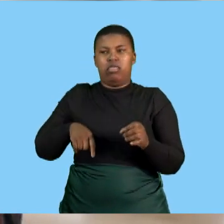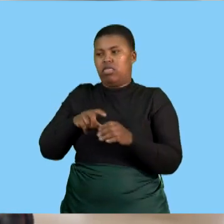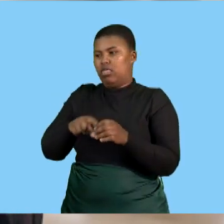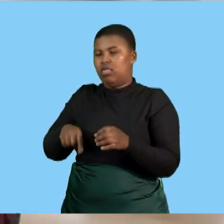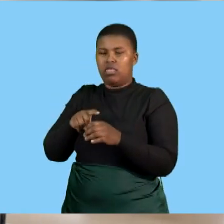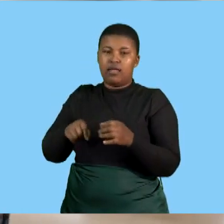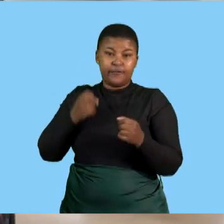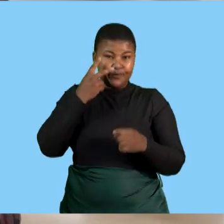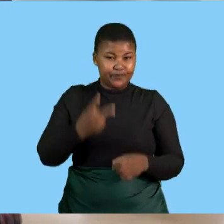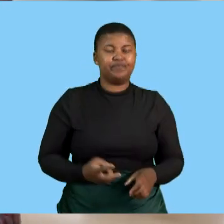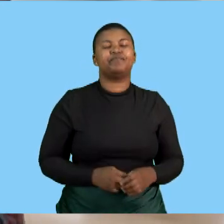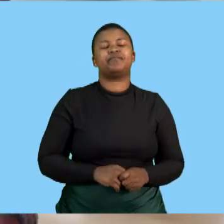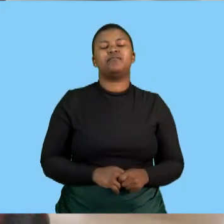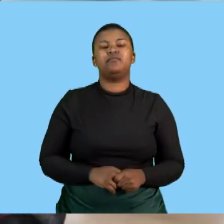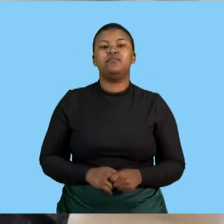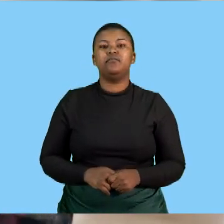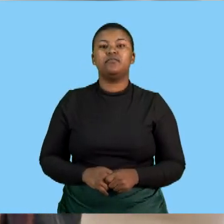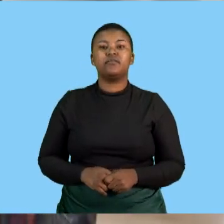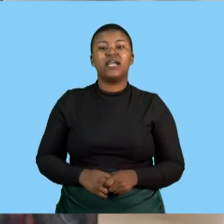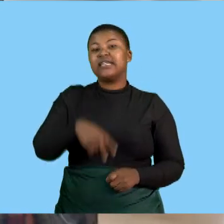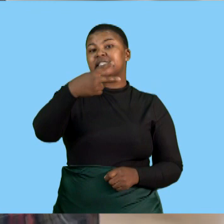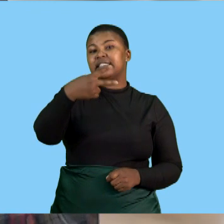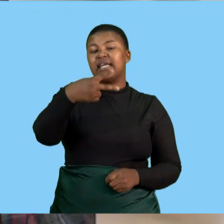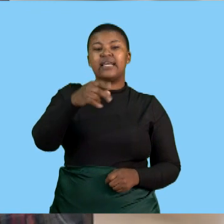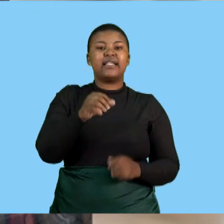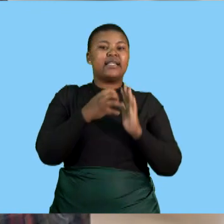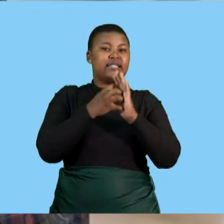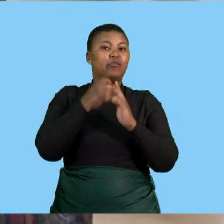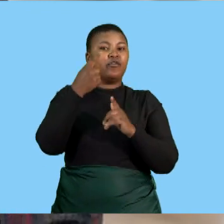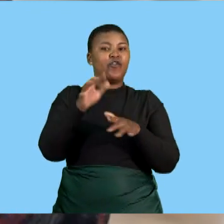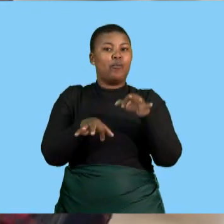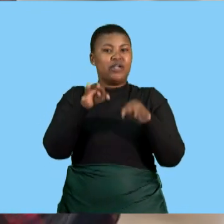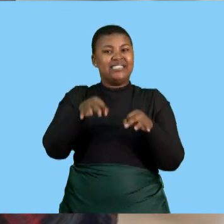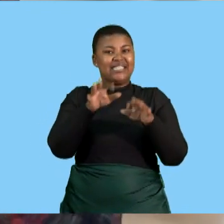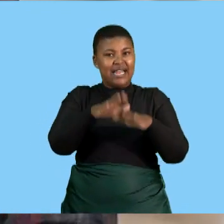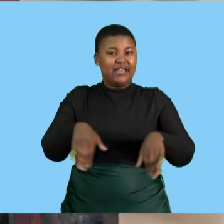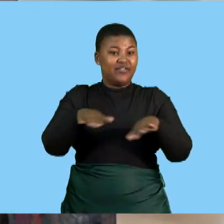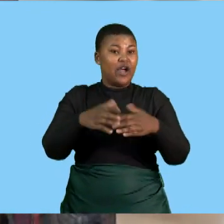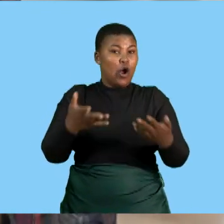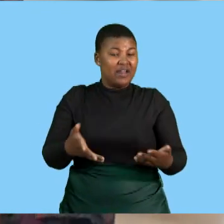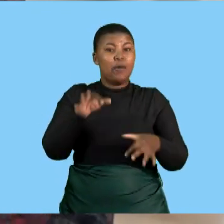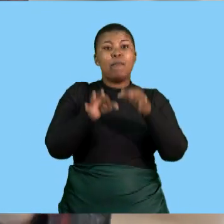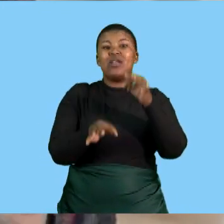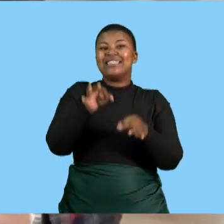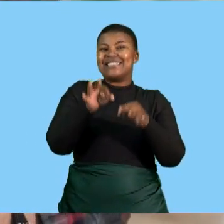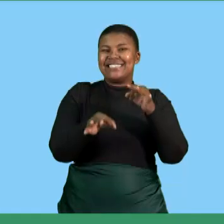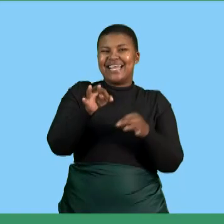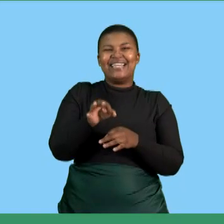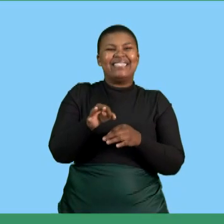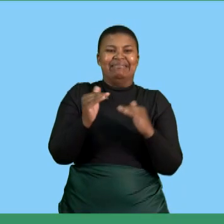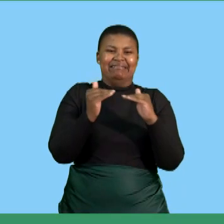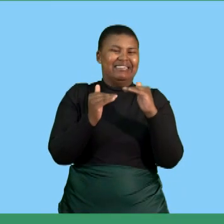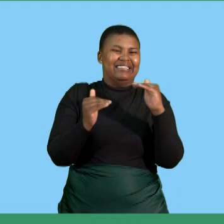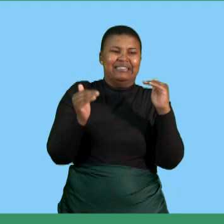an example of government policy. A second example of a political environmental factor is